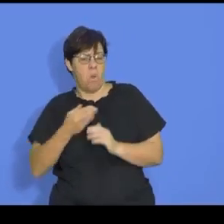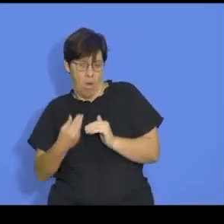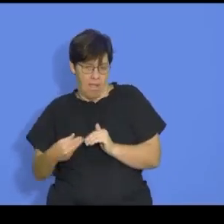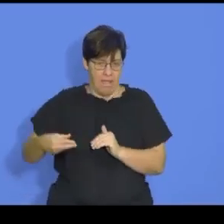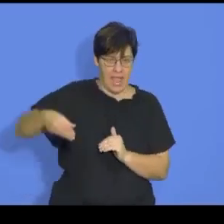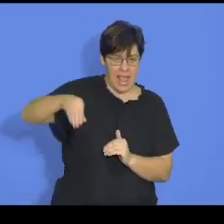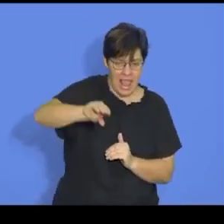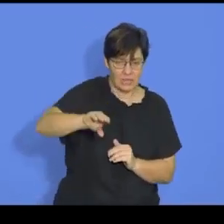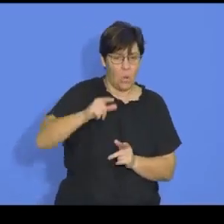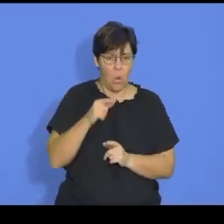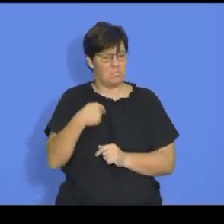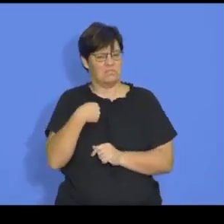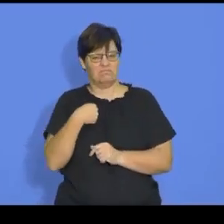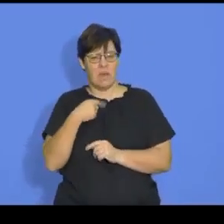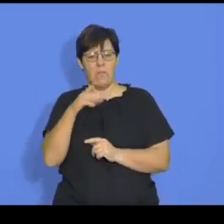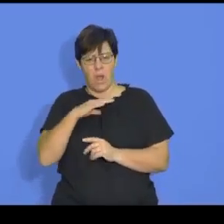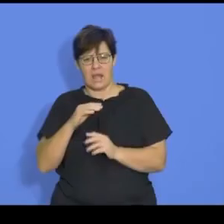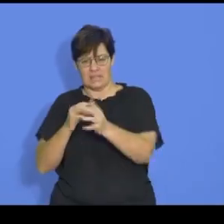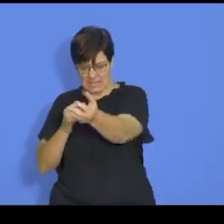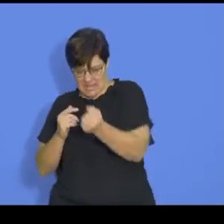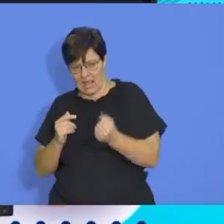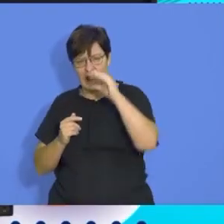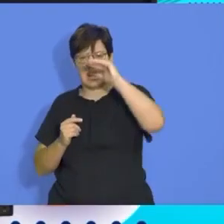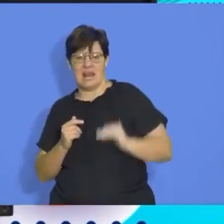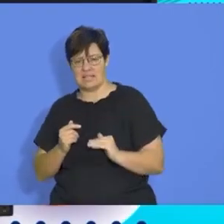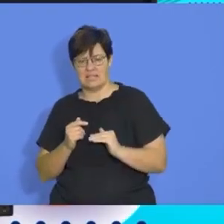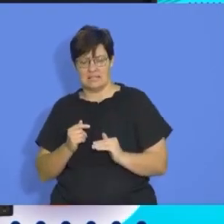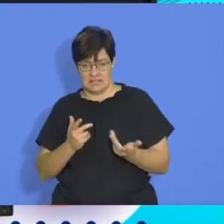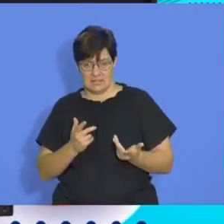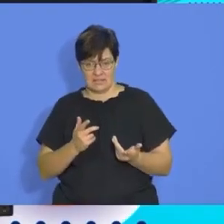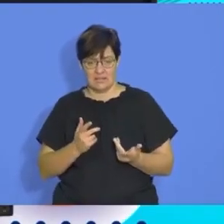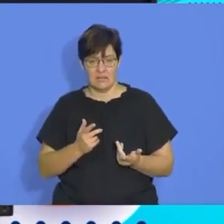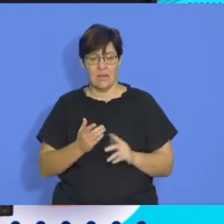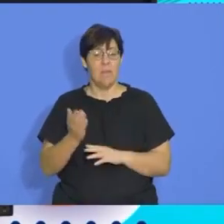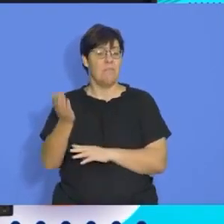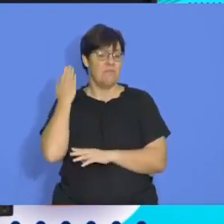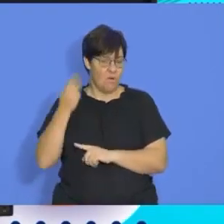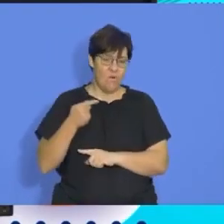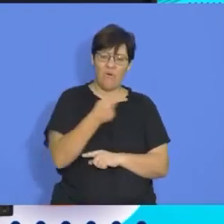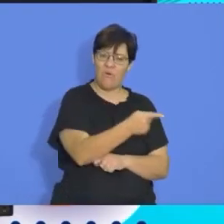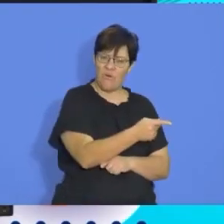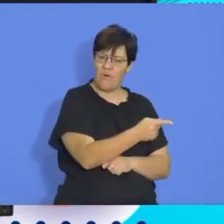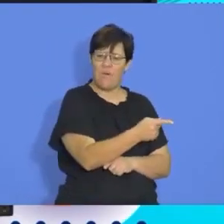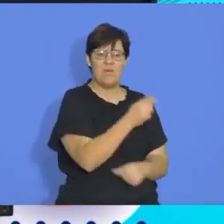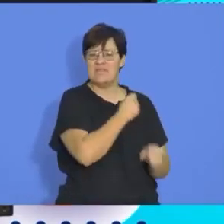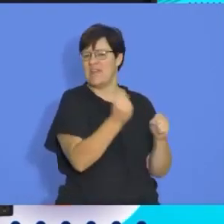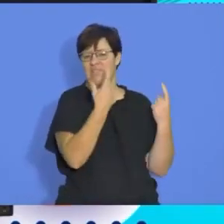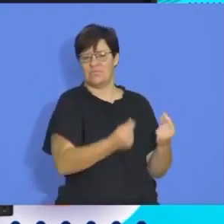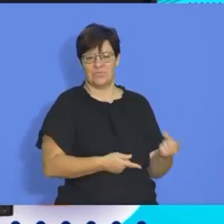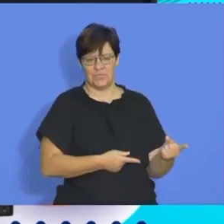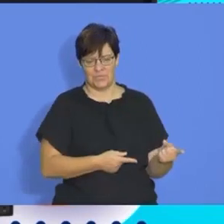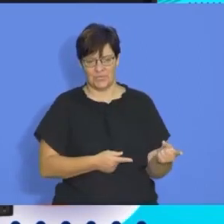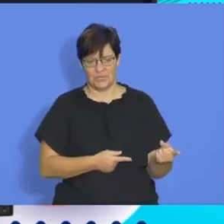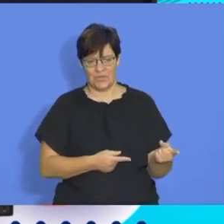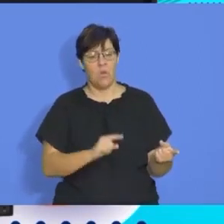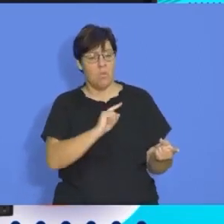their capital contribution. Now, once again, this is something we didn't come across in sole traders.